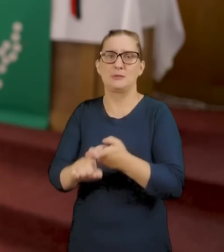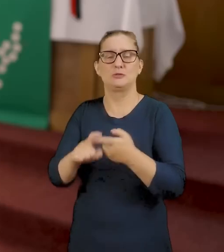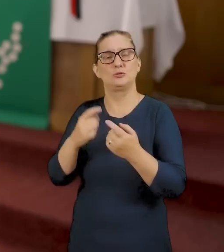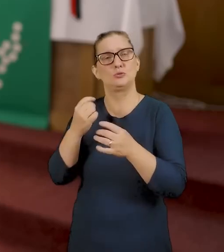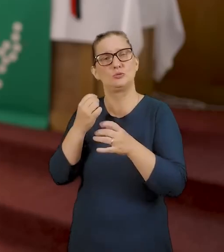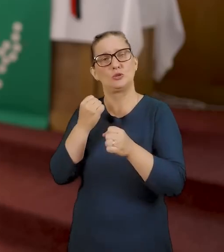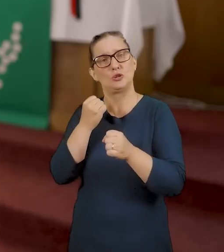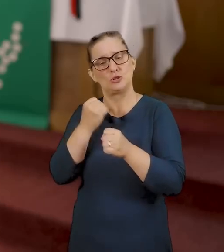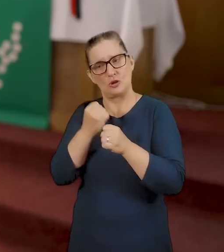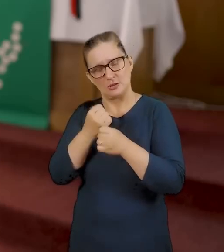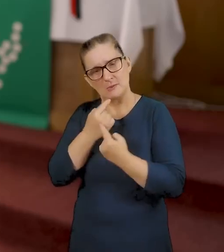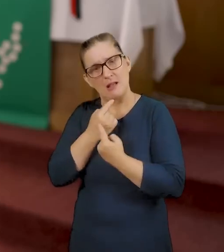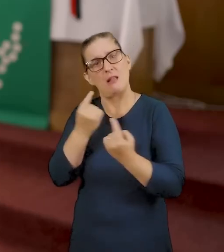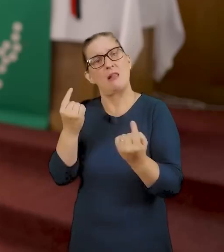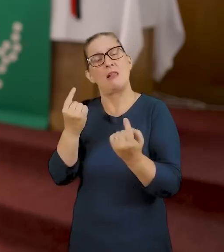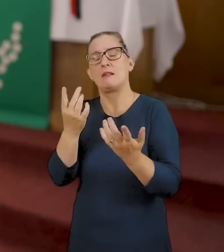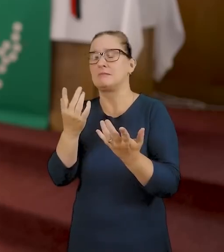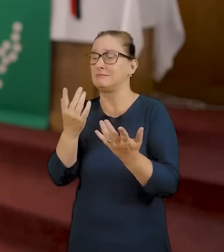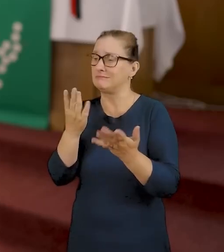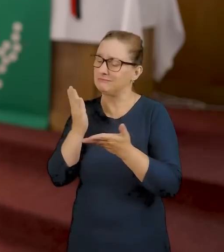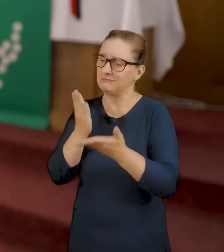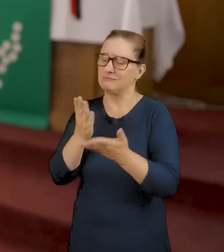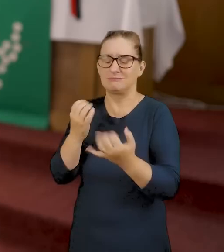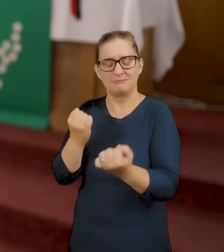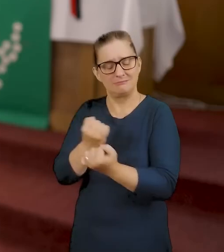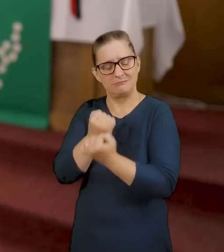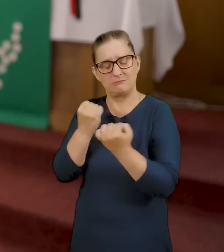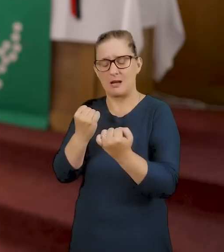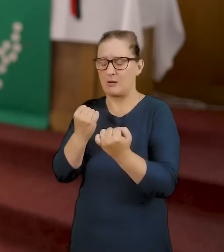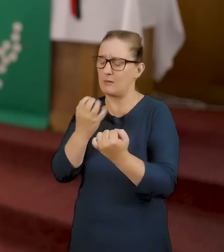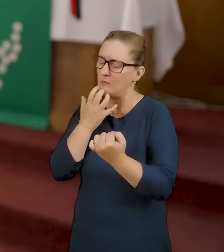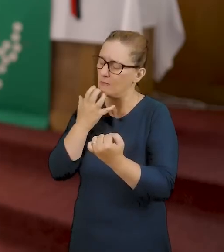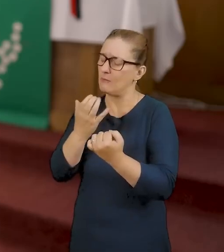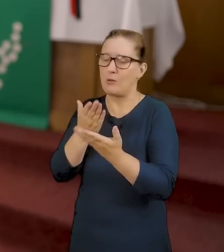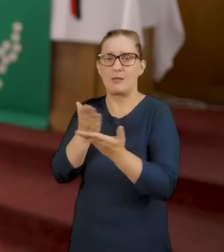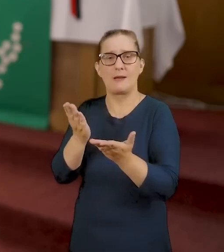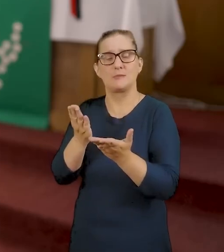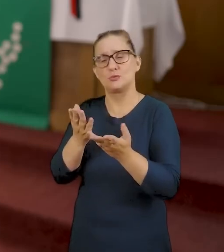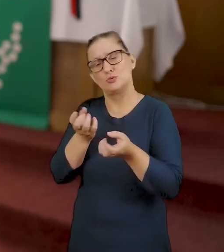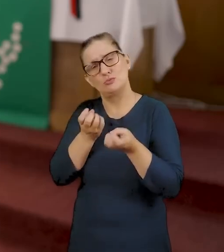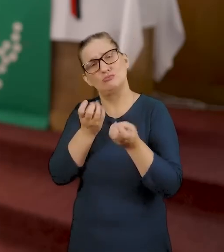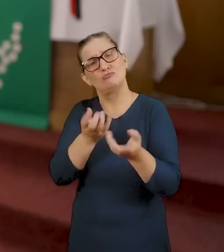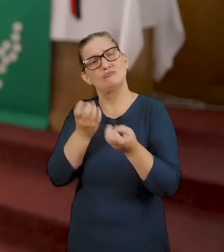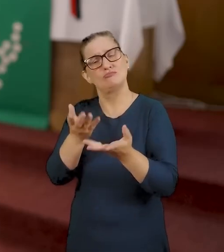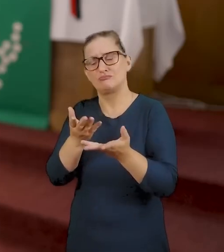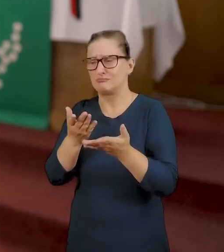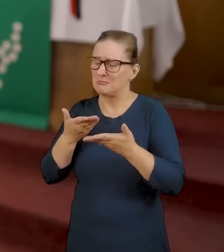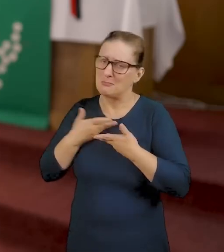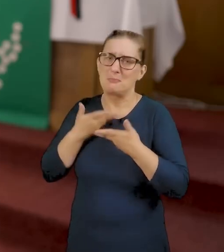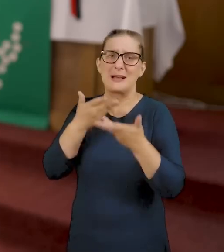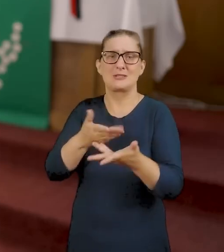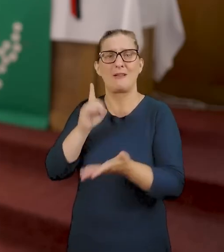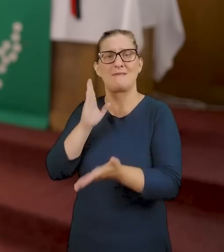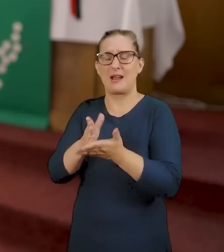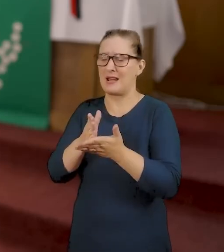their commitment to the gospel. We ask that you would empower and embolden them to continue to share